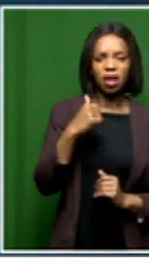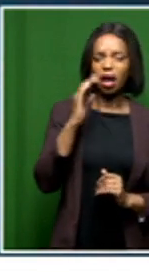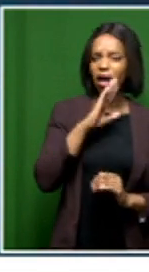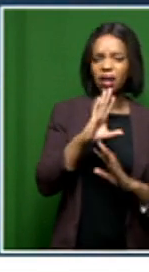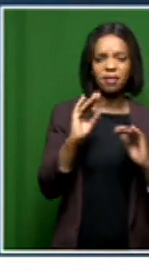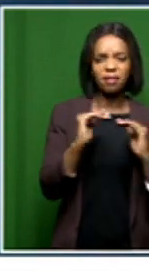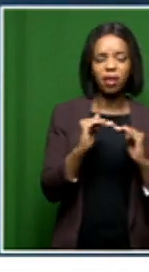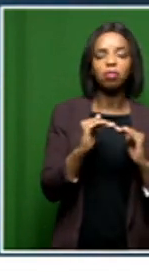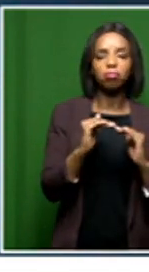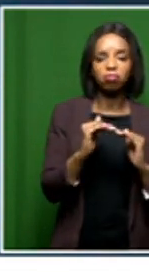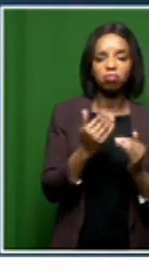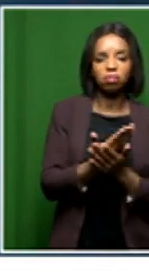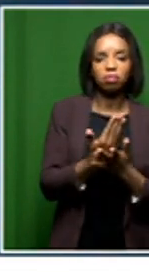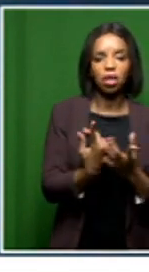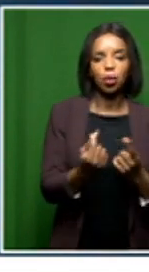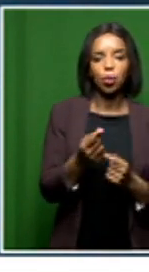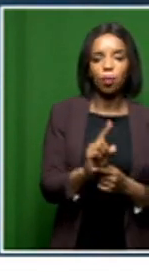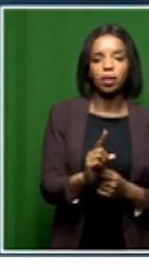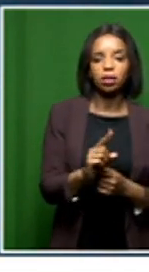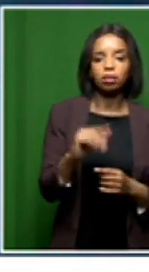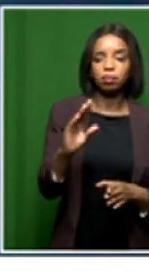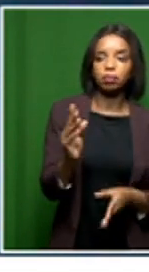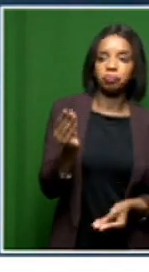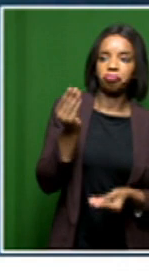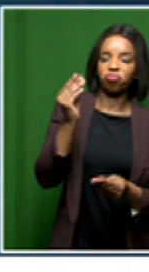to submit a representation to dispute that